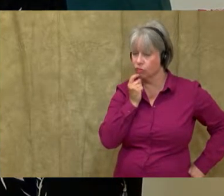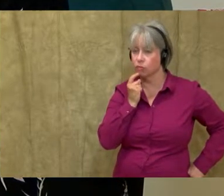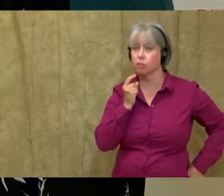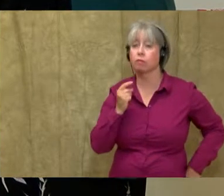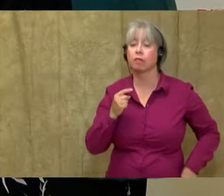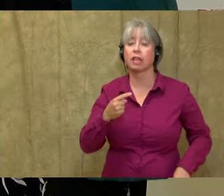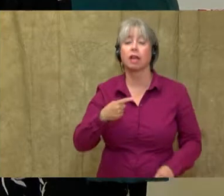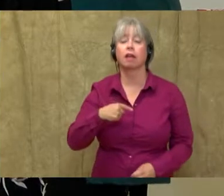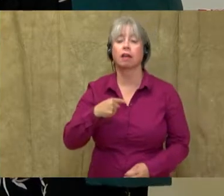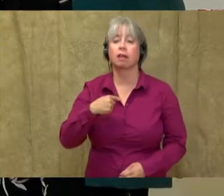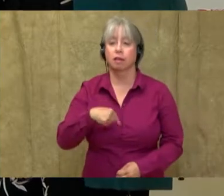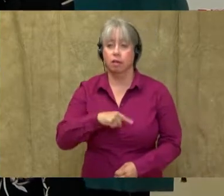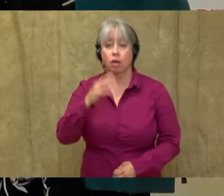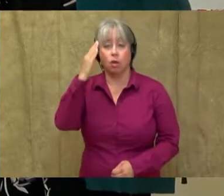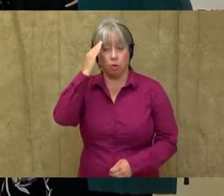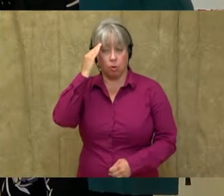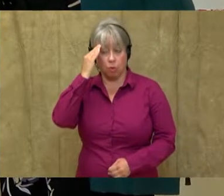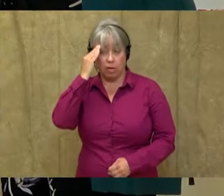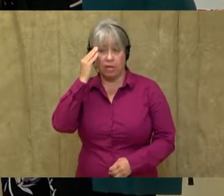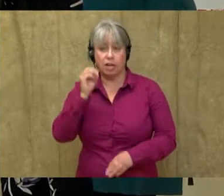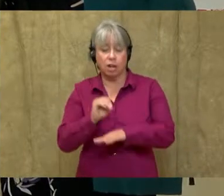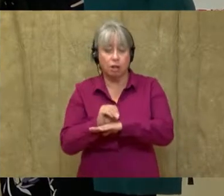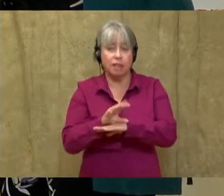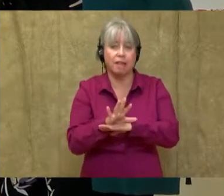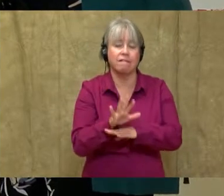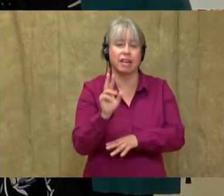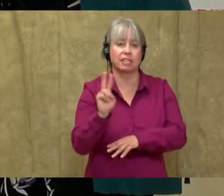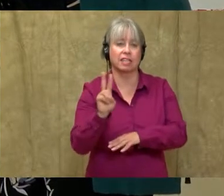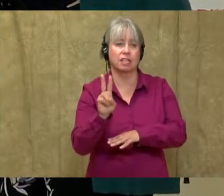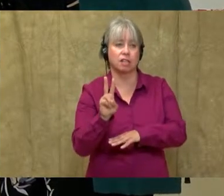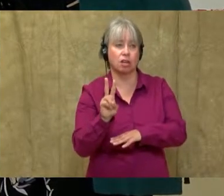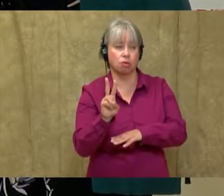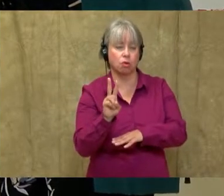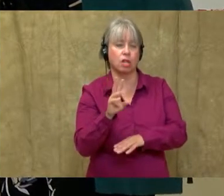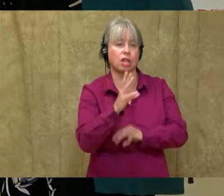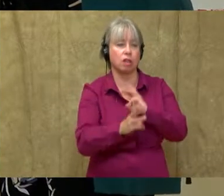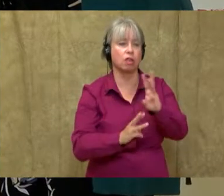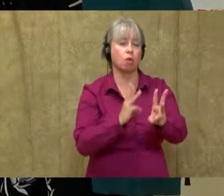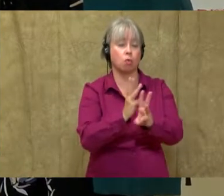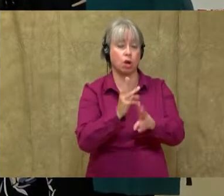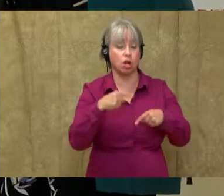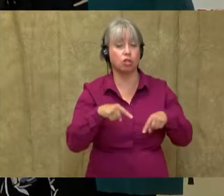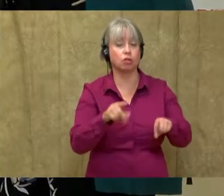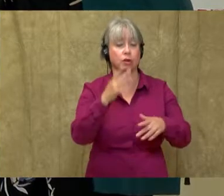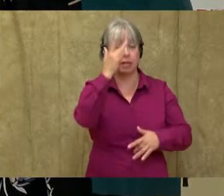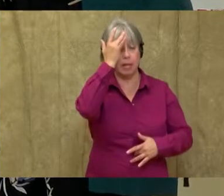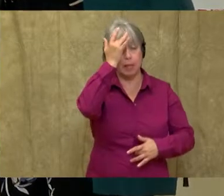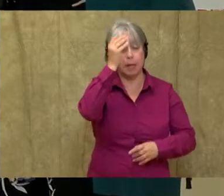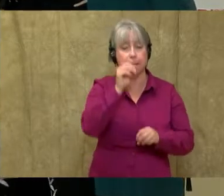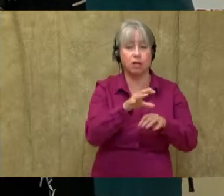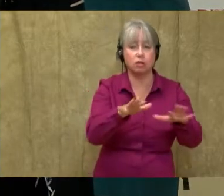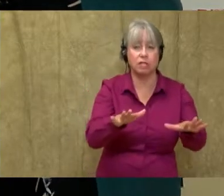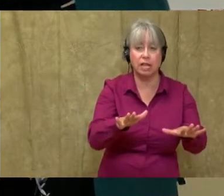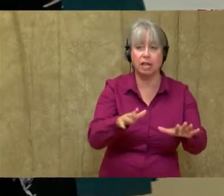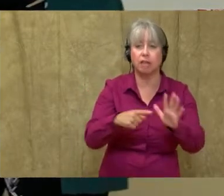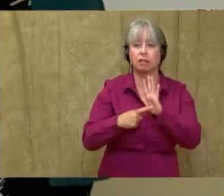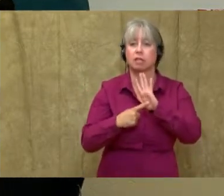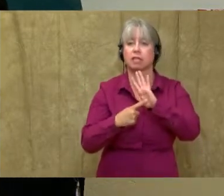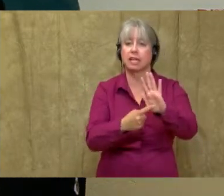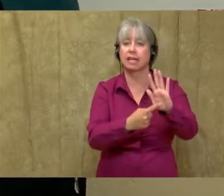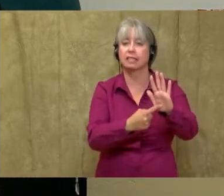We know that she is talking about the effects the virus has had on us, on the world during this pandemic, because she gives us three examples. She